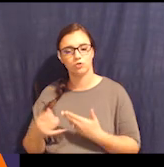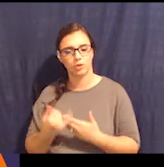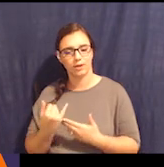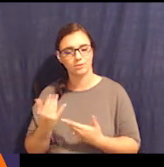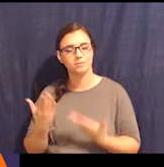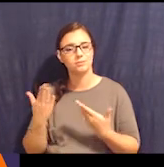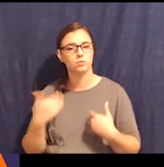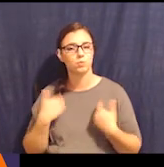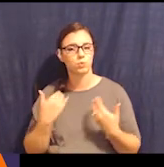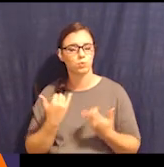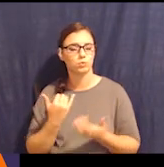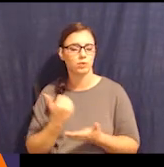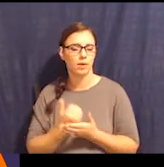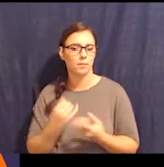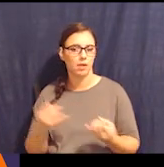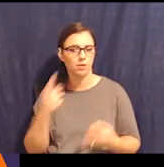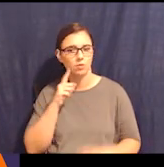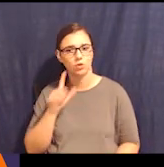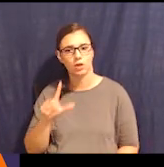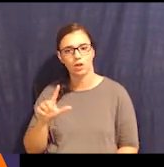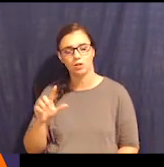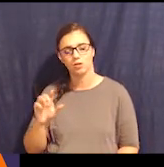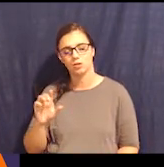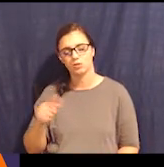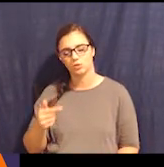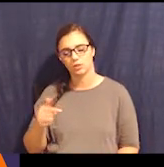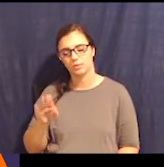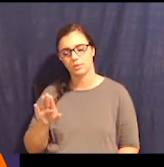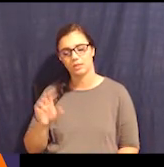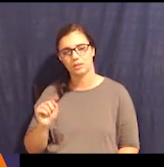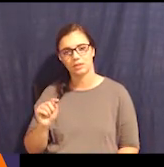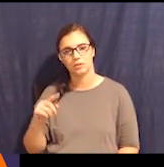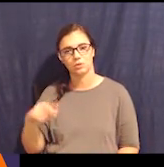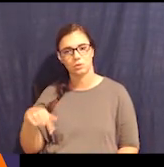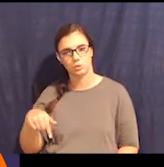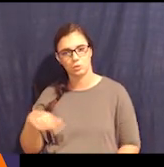LGBTQ+ youth. And the hotline number is